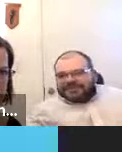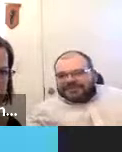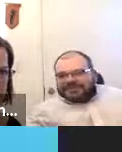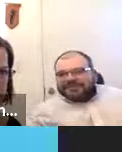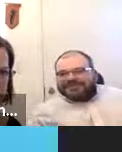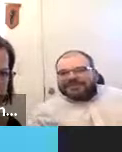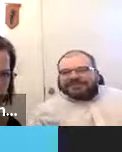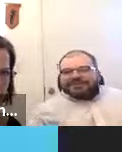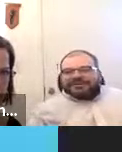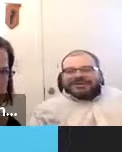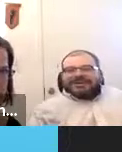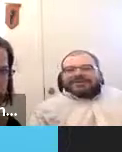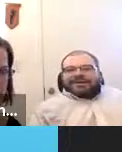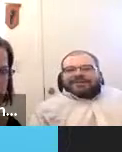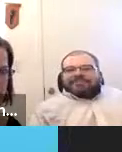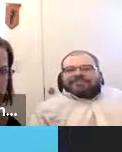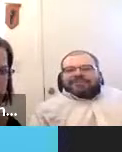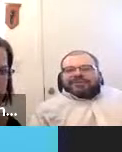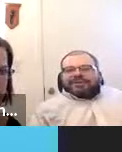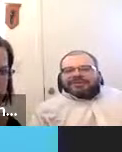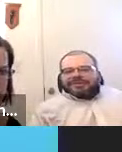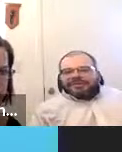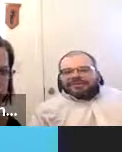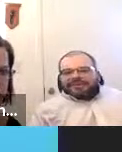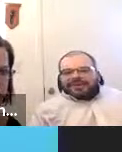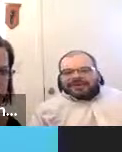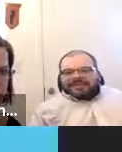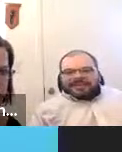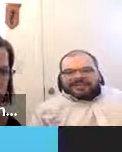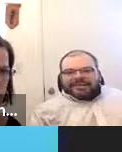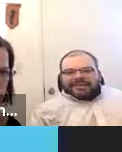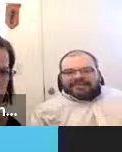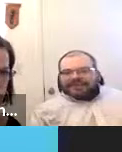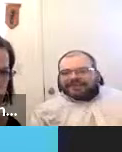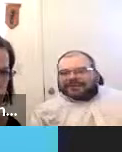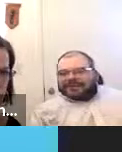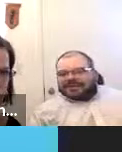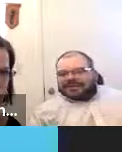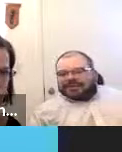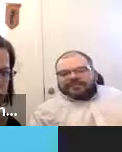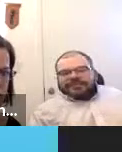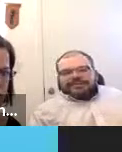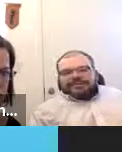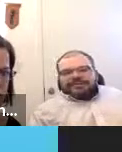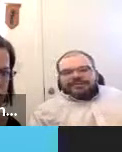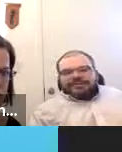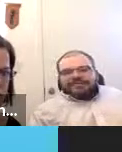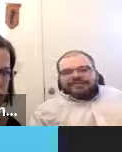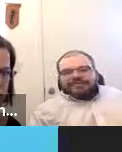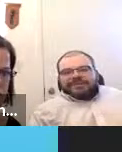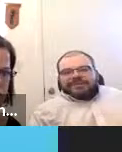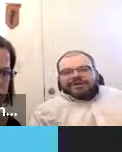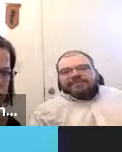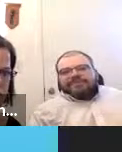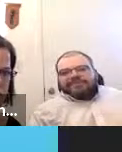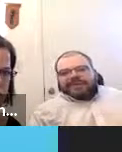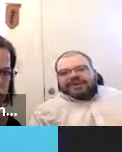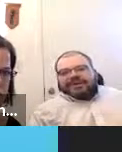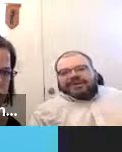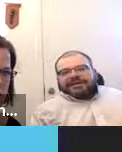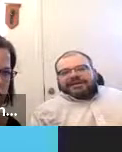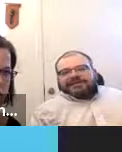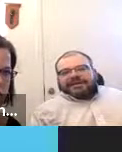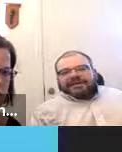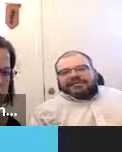own experience to refer to here. But one other example that came to mind as we were coming up with this talk was one that was offered